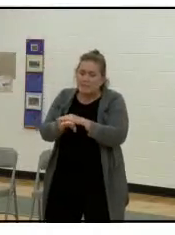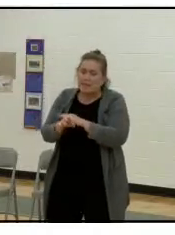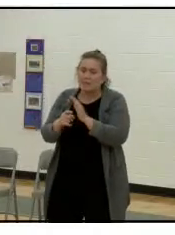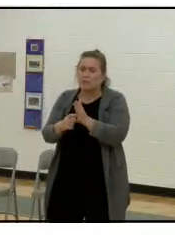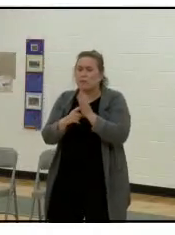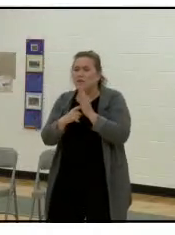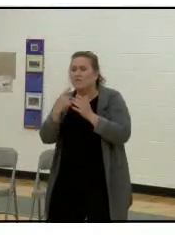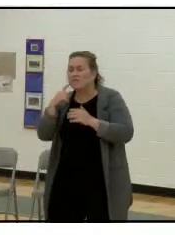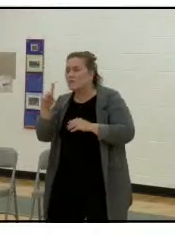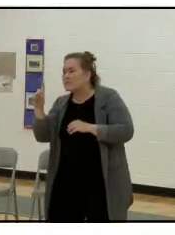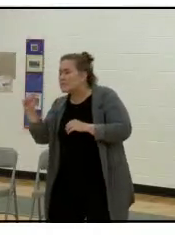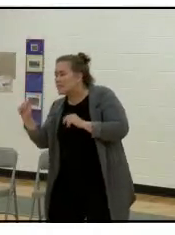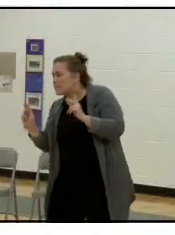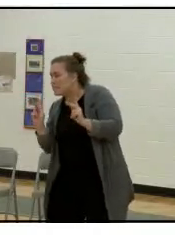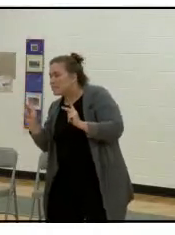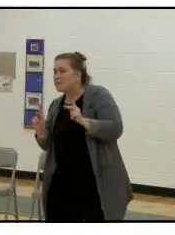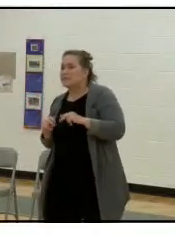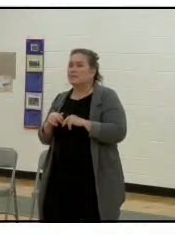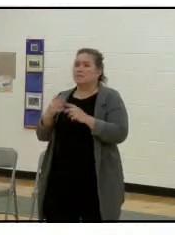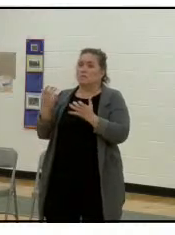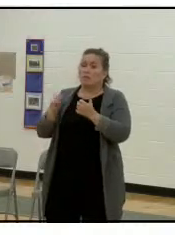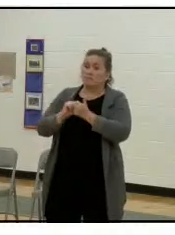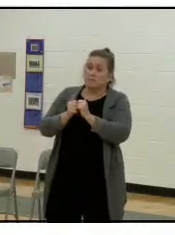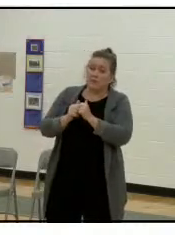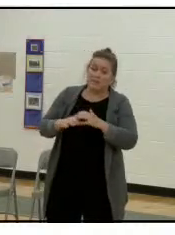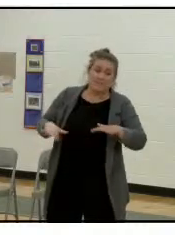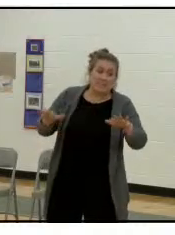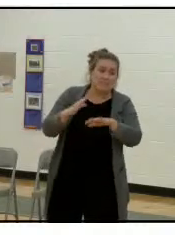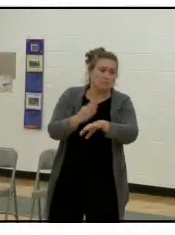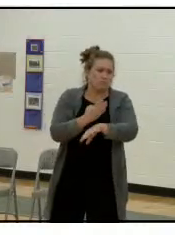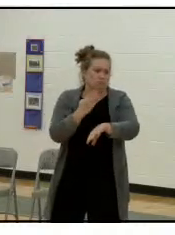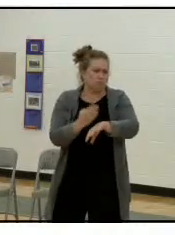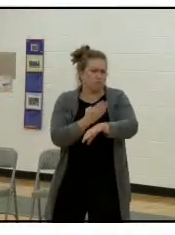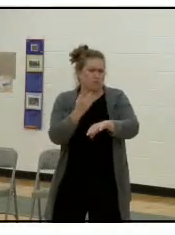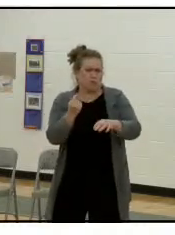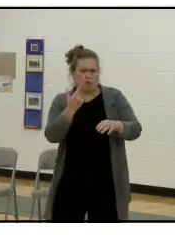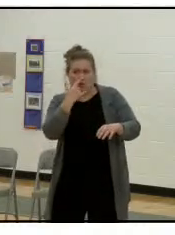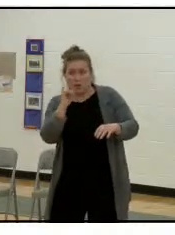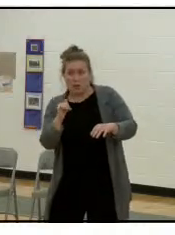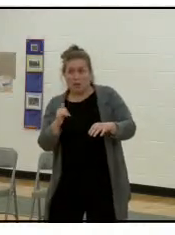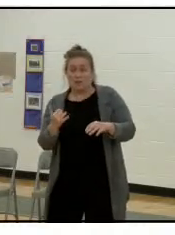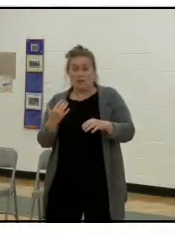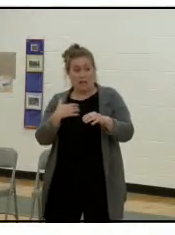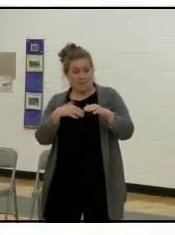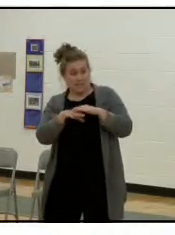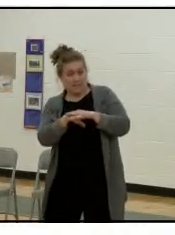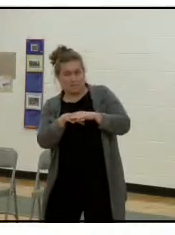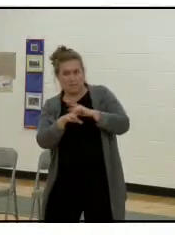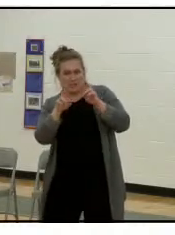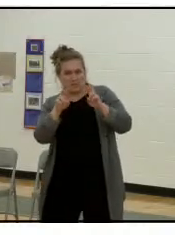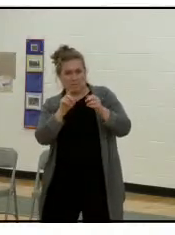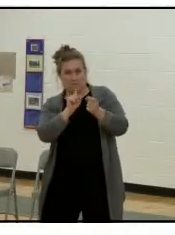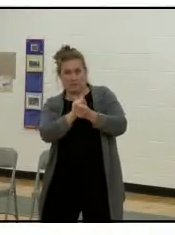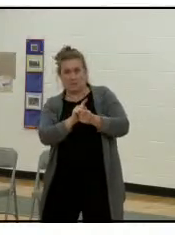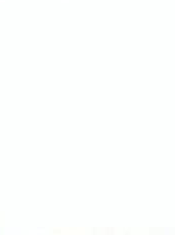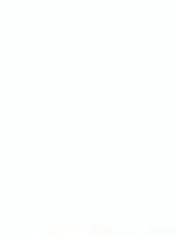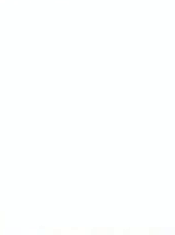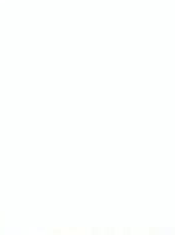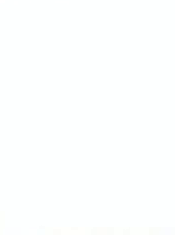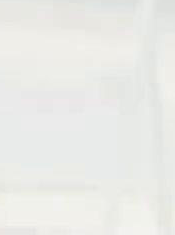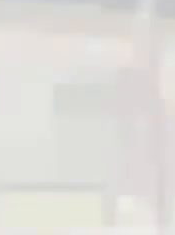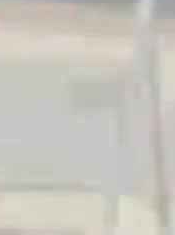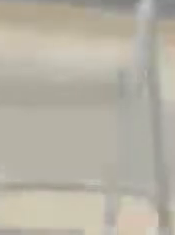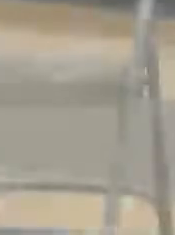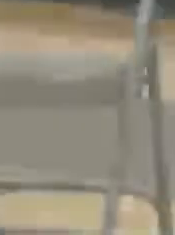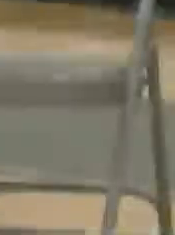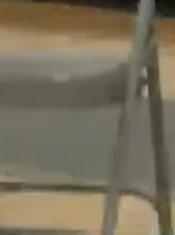sorts, sports field repair, again, safety and policeability, as well as stormwater management. Additional factors that